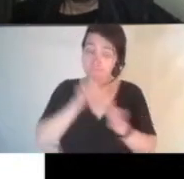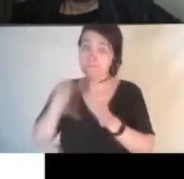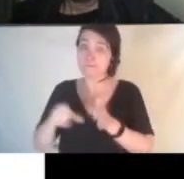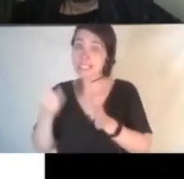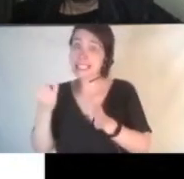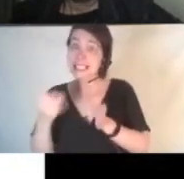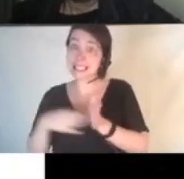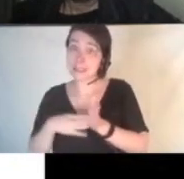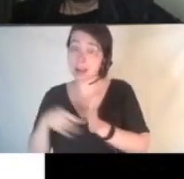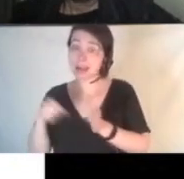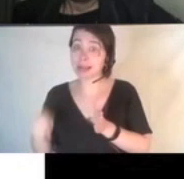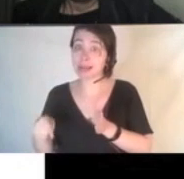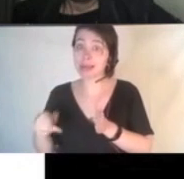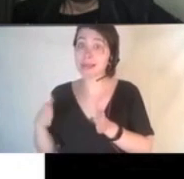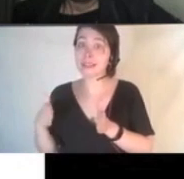I did